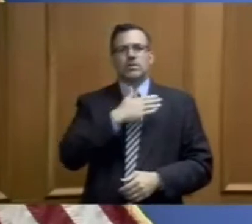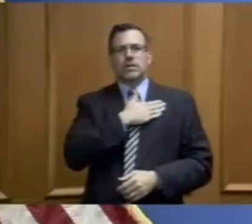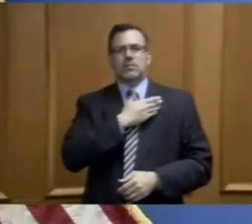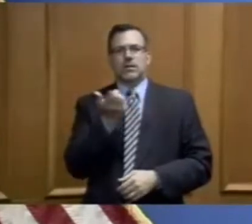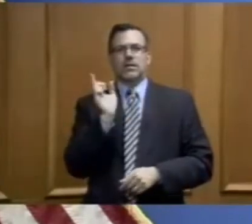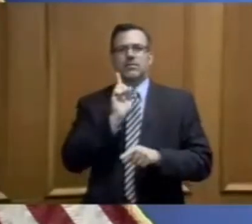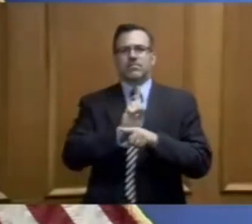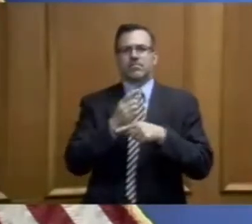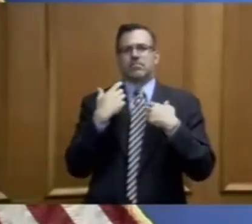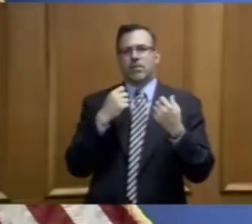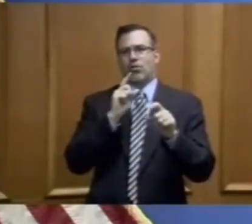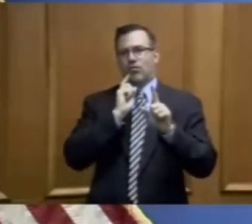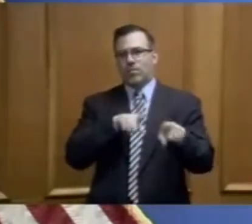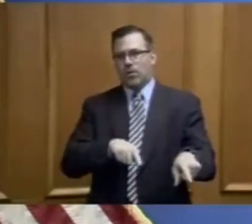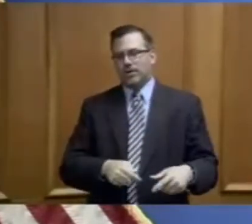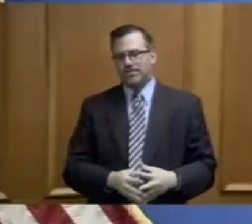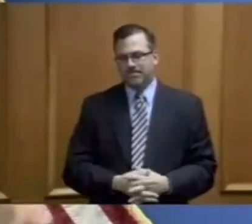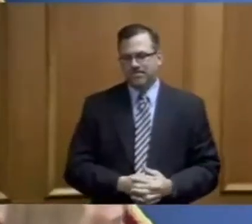health report.